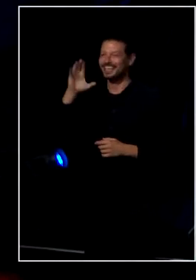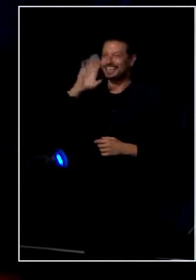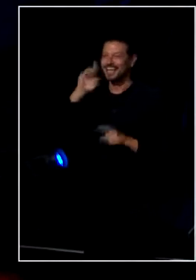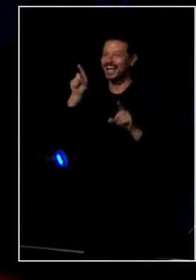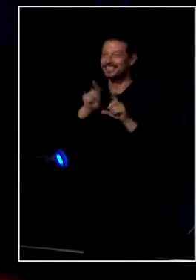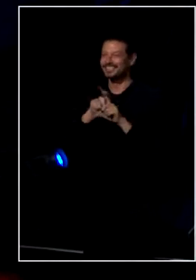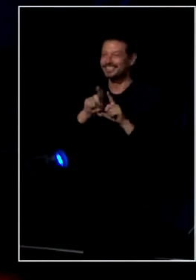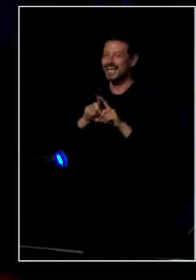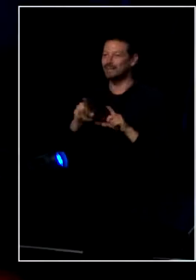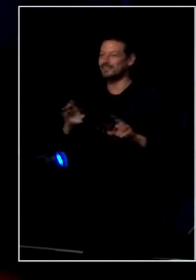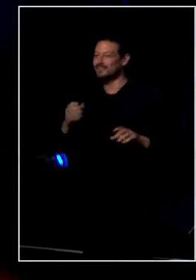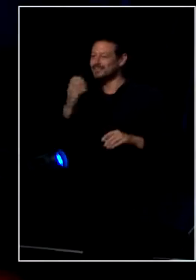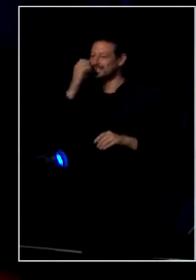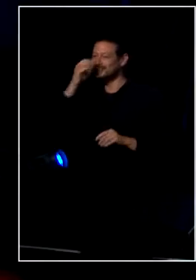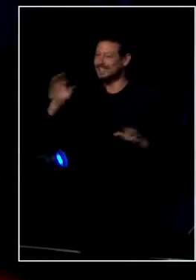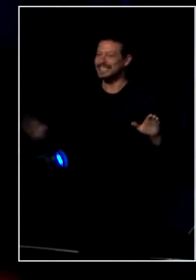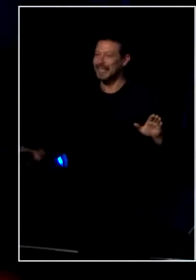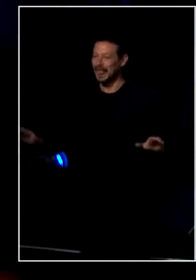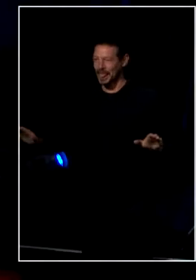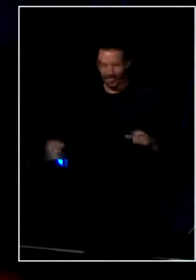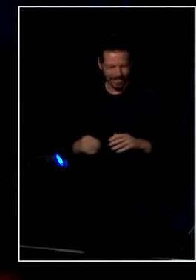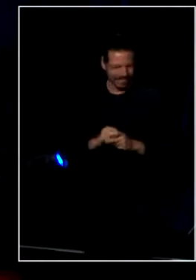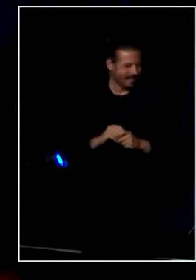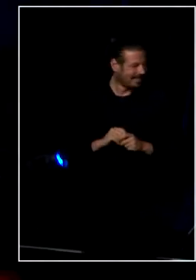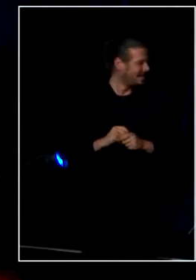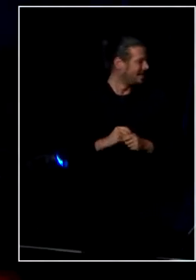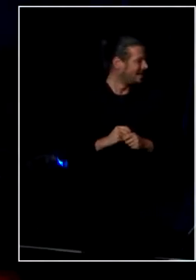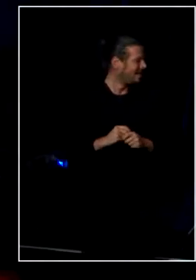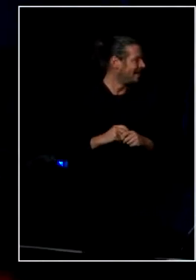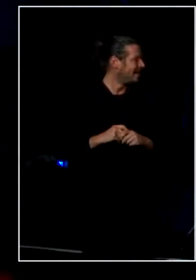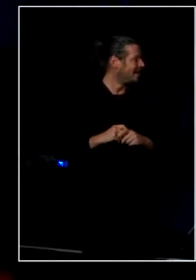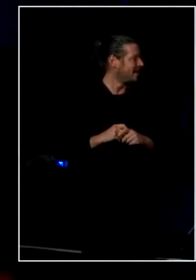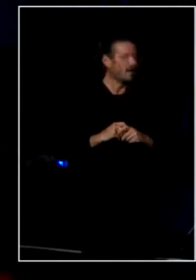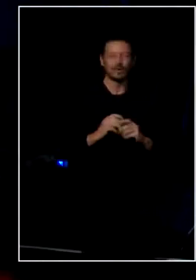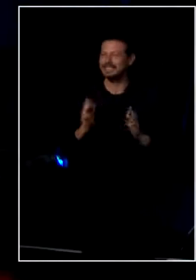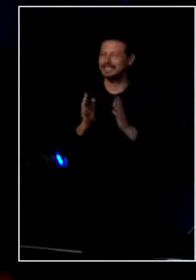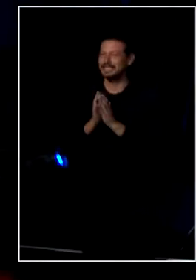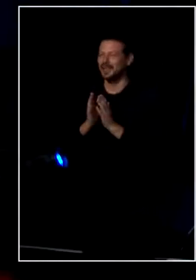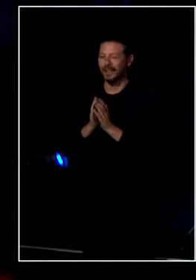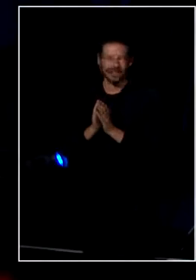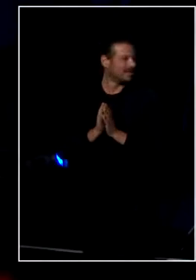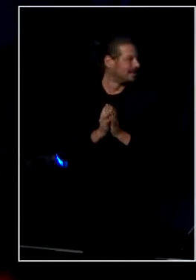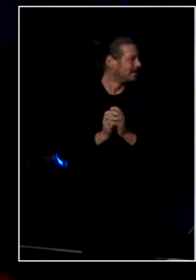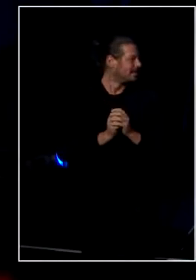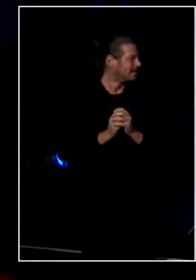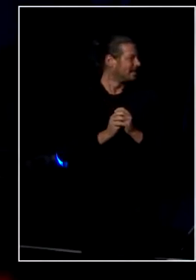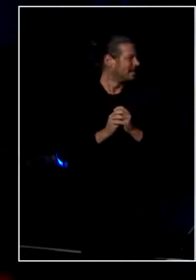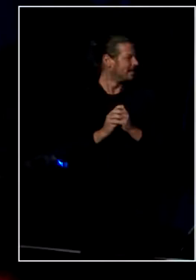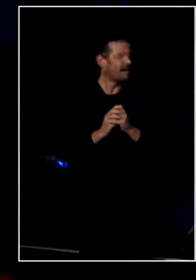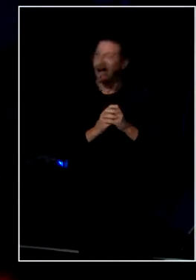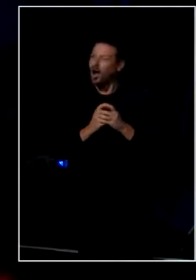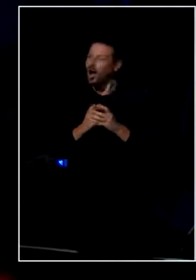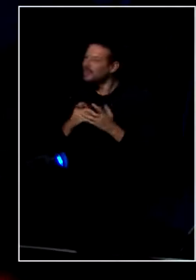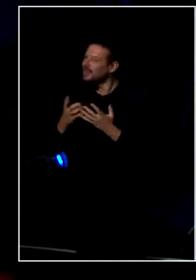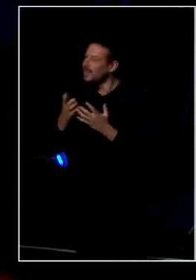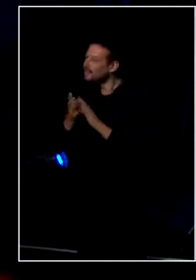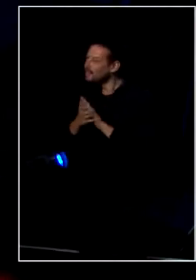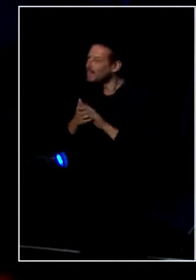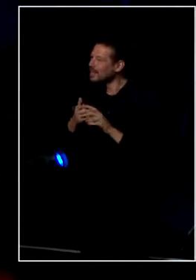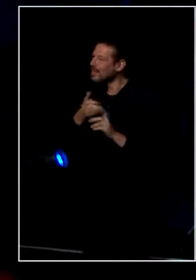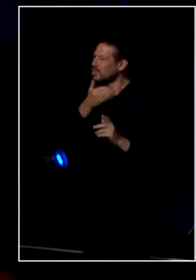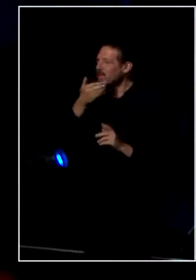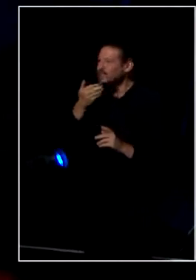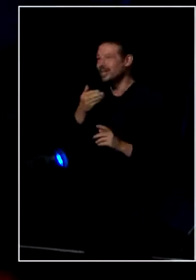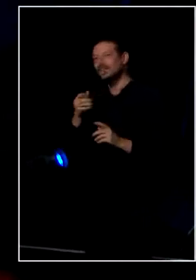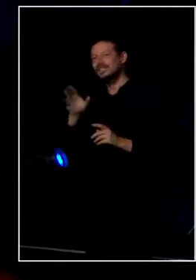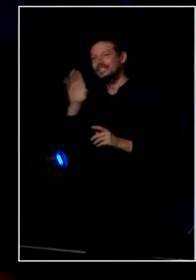Which I like it because I've always had my laugh. So there's kindness in that. Say that again? There's kindness when they say that to you. Yeah, is that why you like